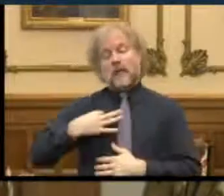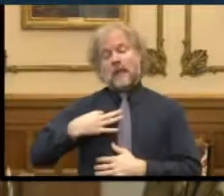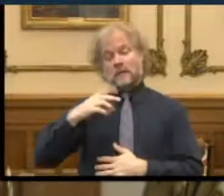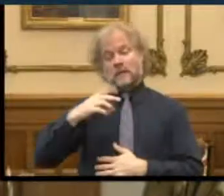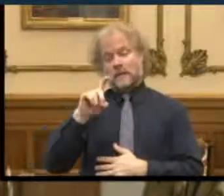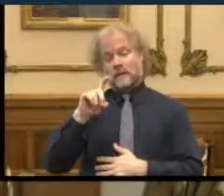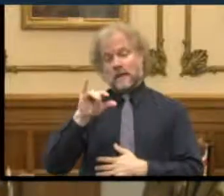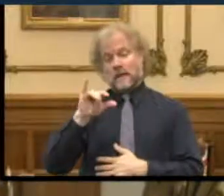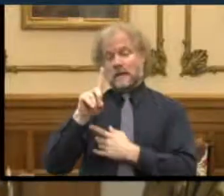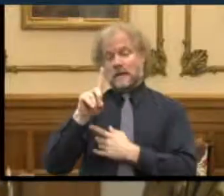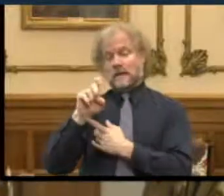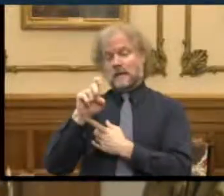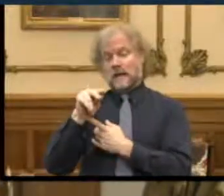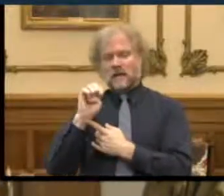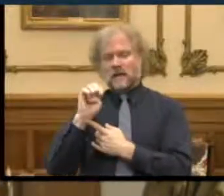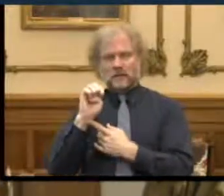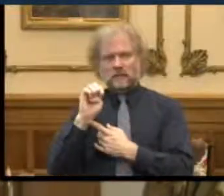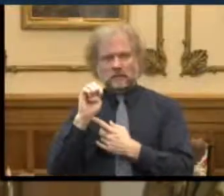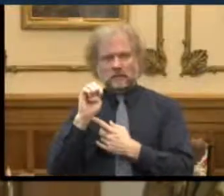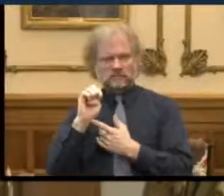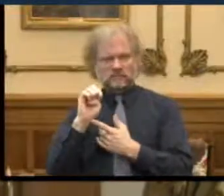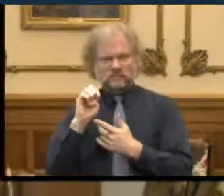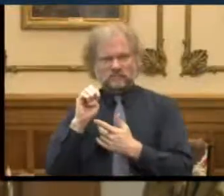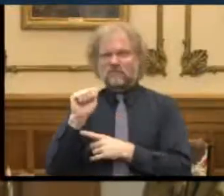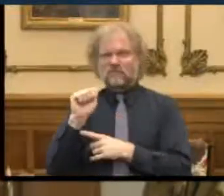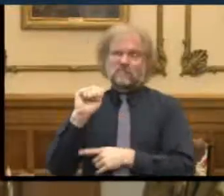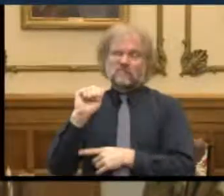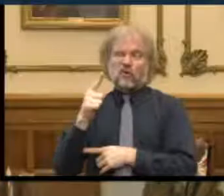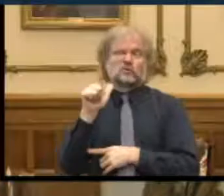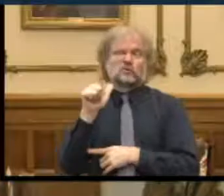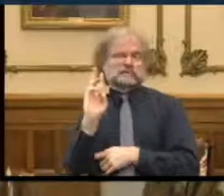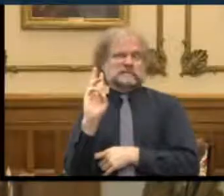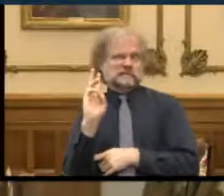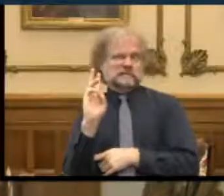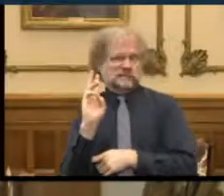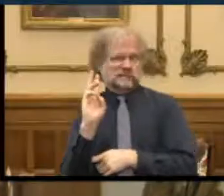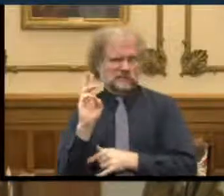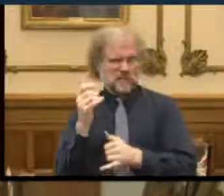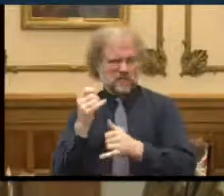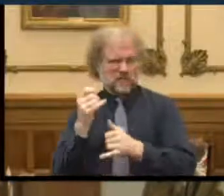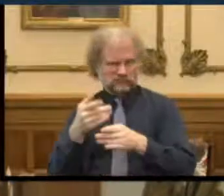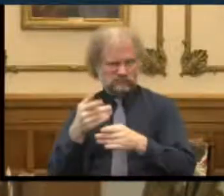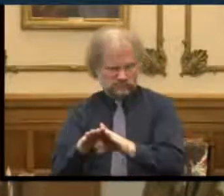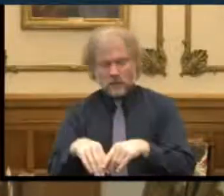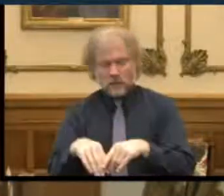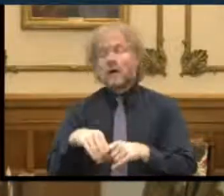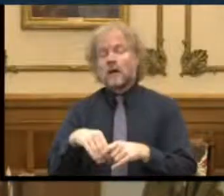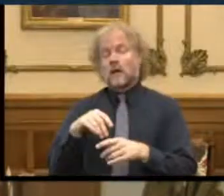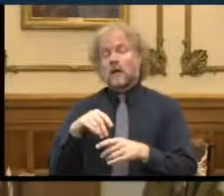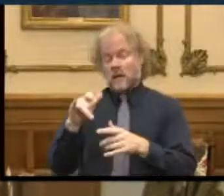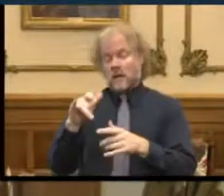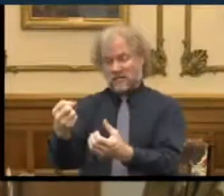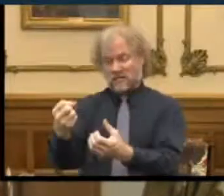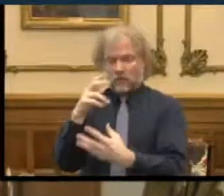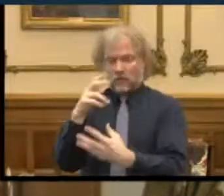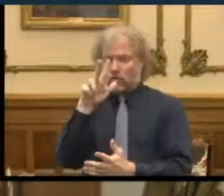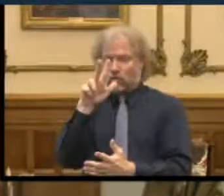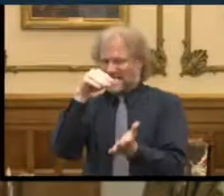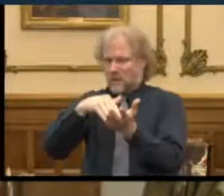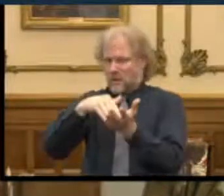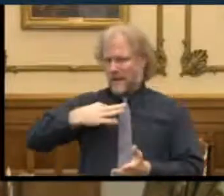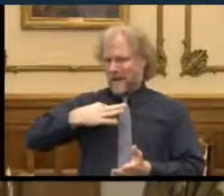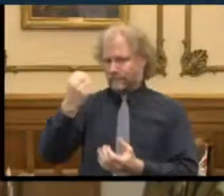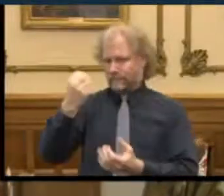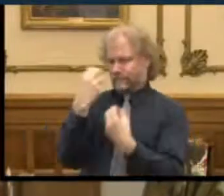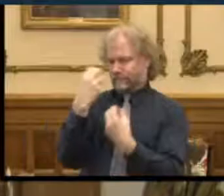was the August 26th. And on that, we had over 36,000